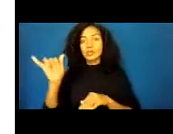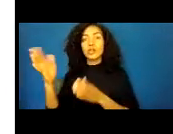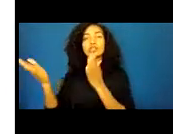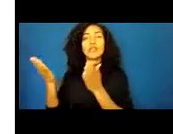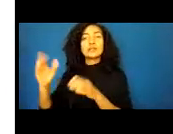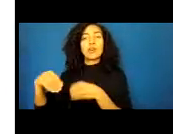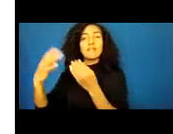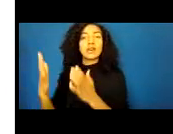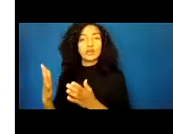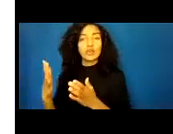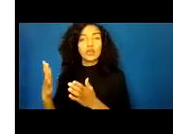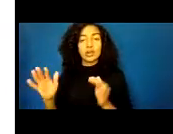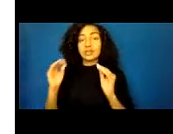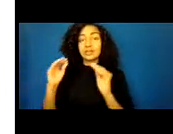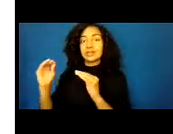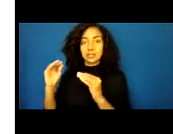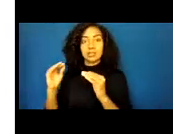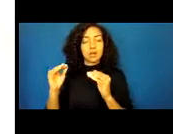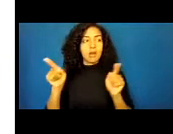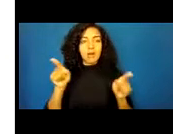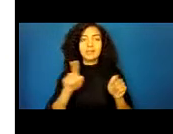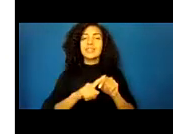that may be used regionally.